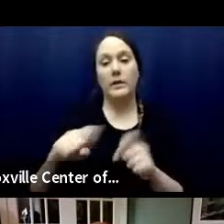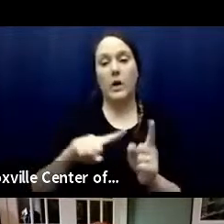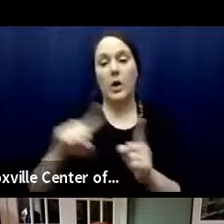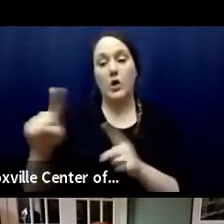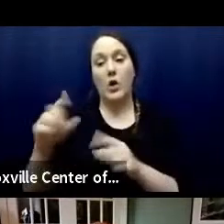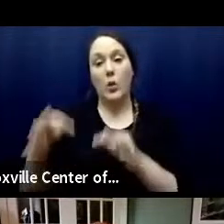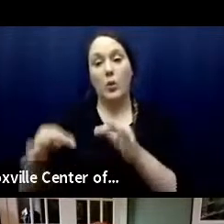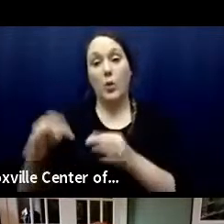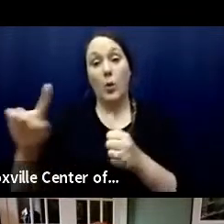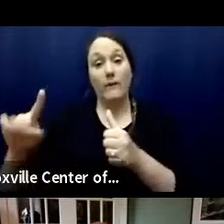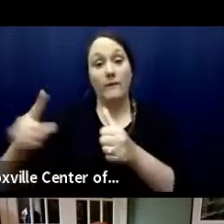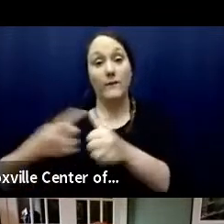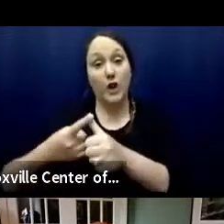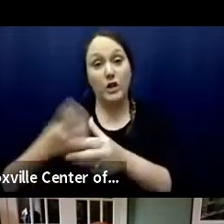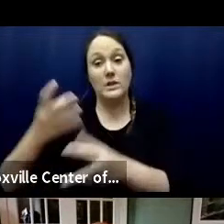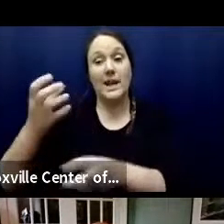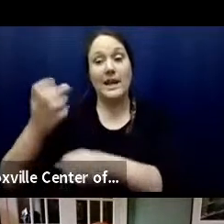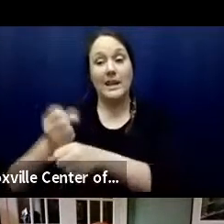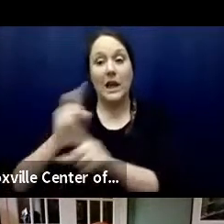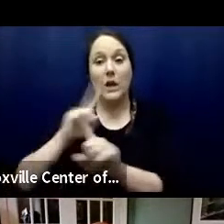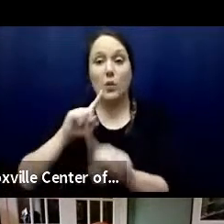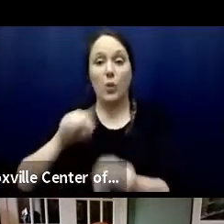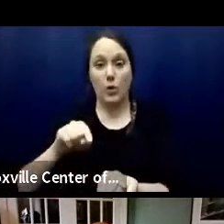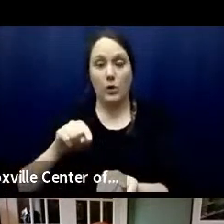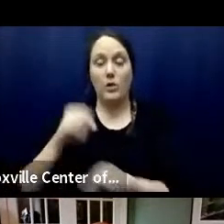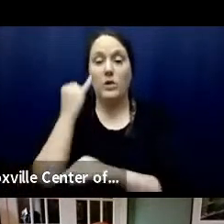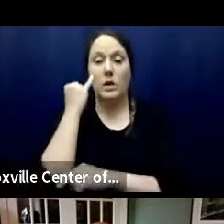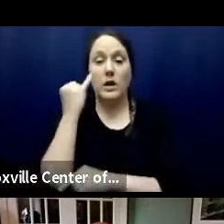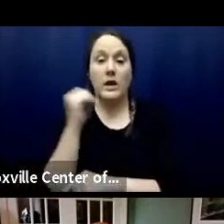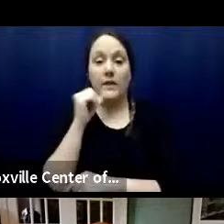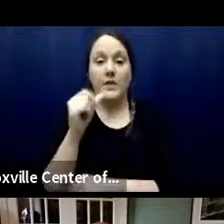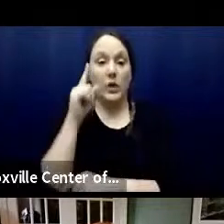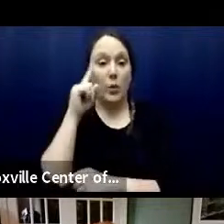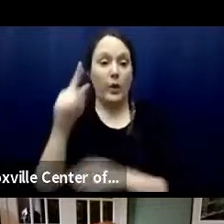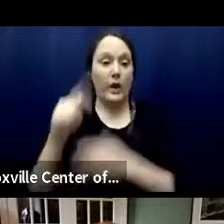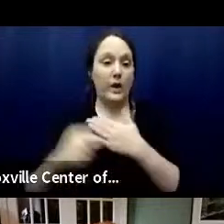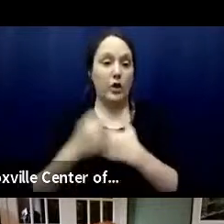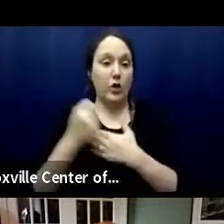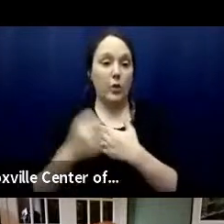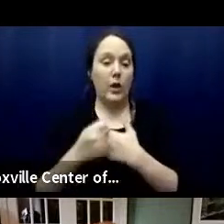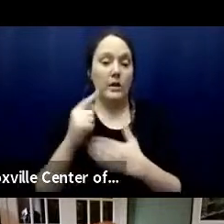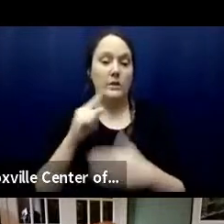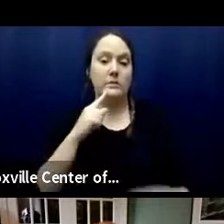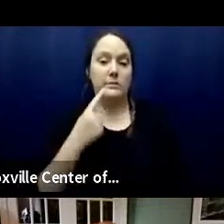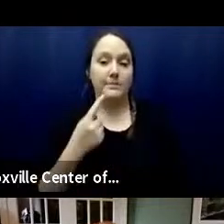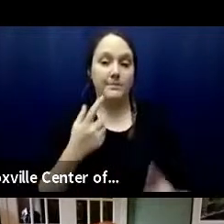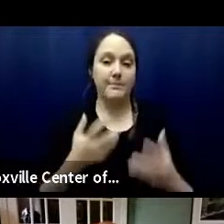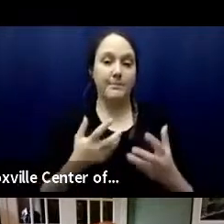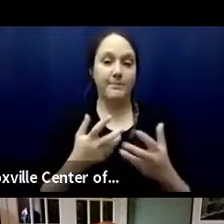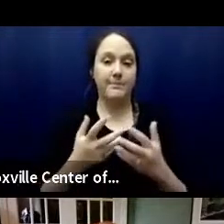court first and get an order if they don't find the threat is as